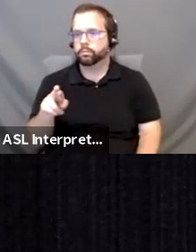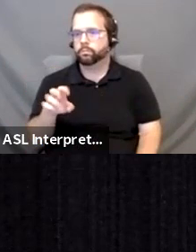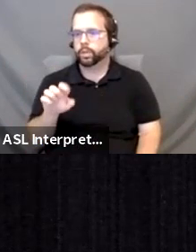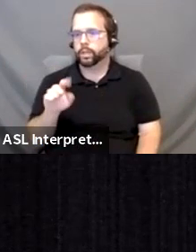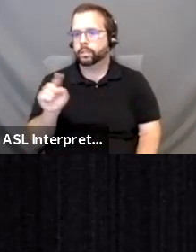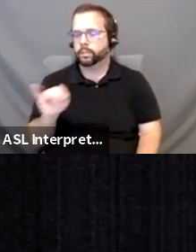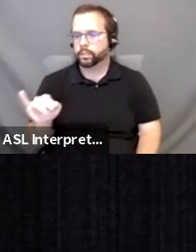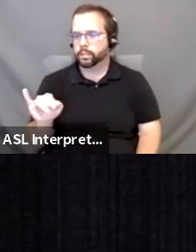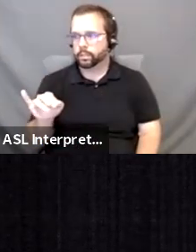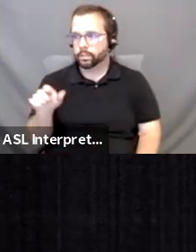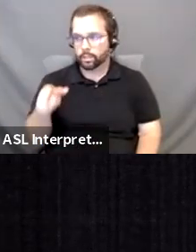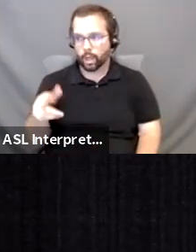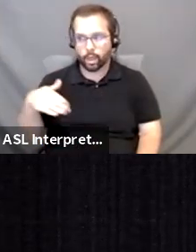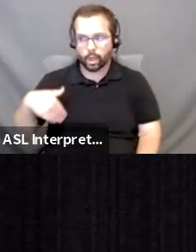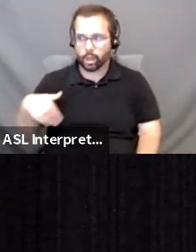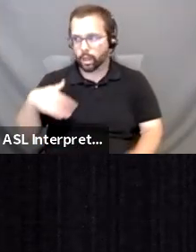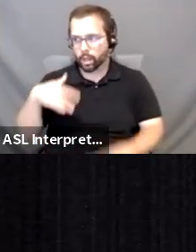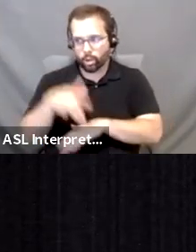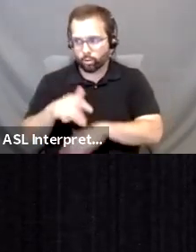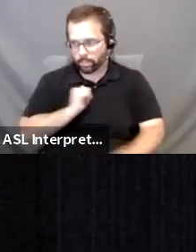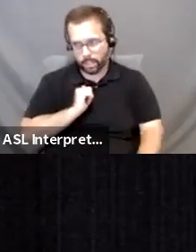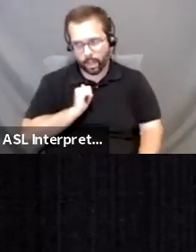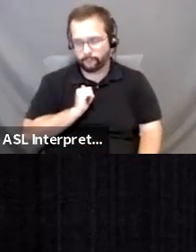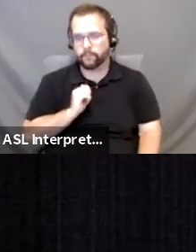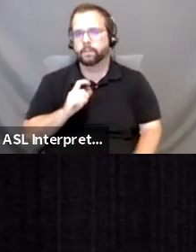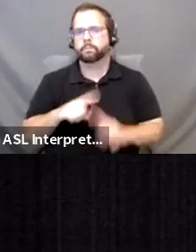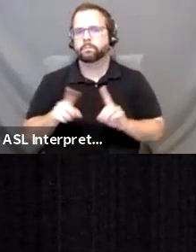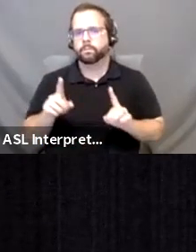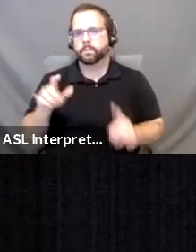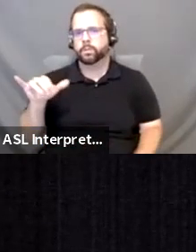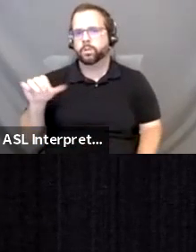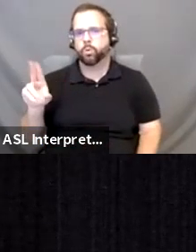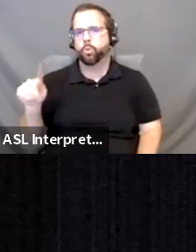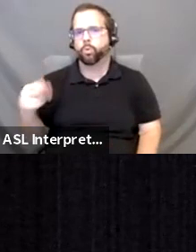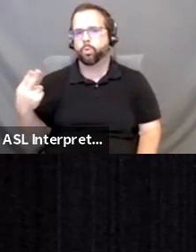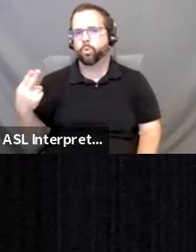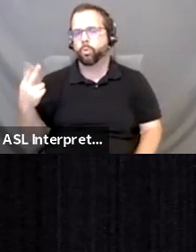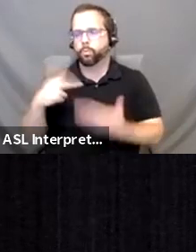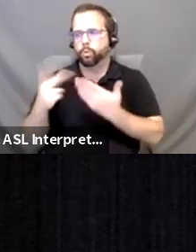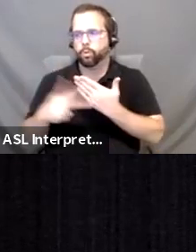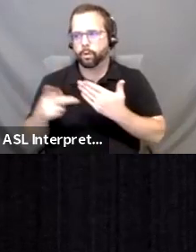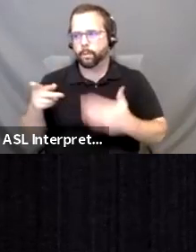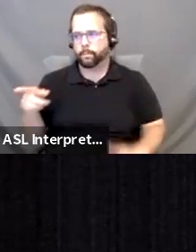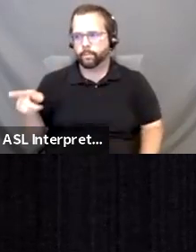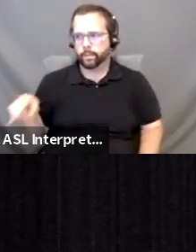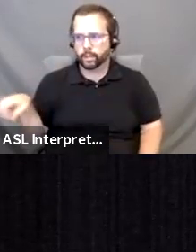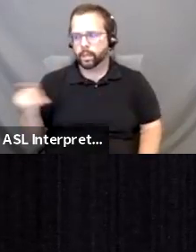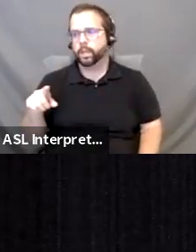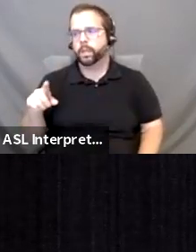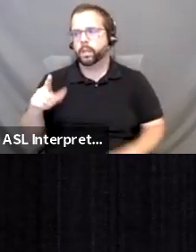This I have not used, but this is something that the youth programs, so the Youth Coordinators Connect that we run